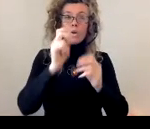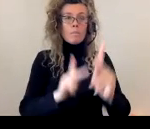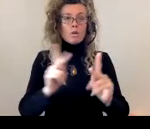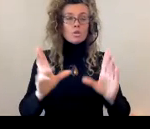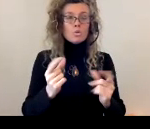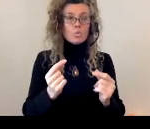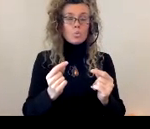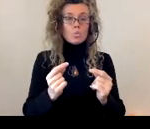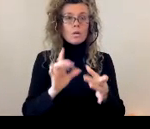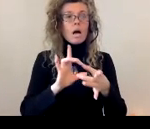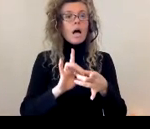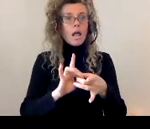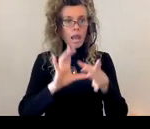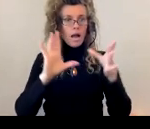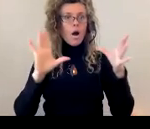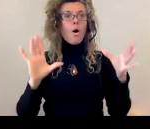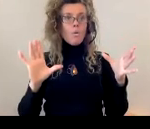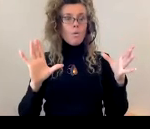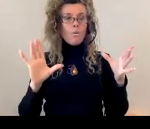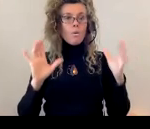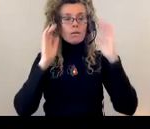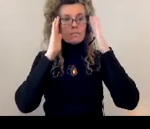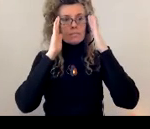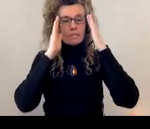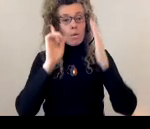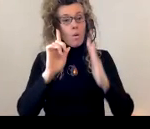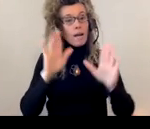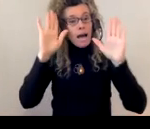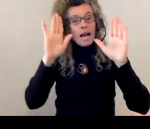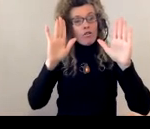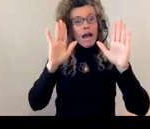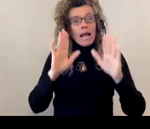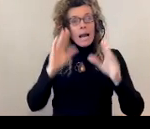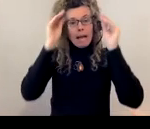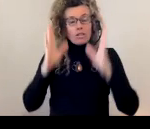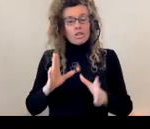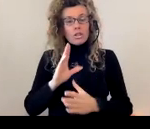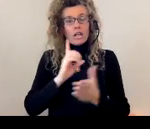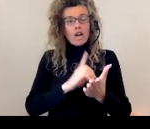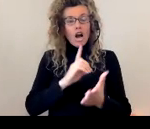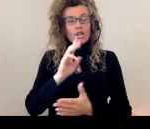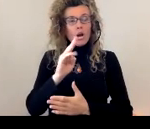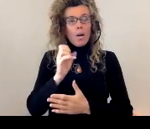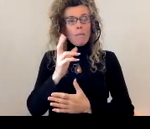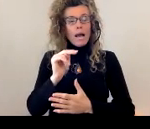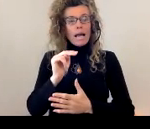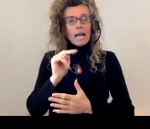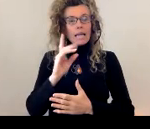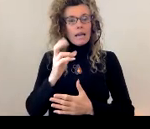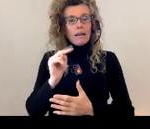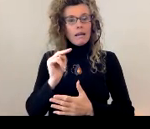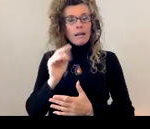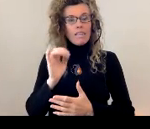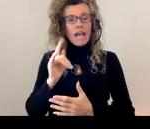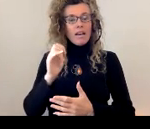have to let go. Now, one of my great mentors, Dr. Nathaniel Brandon, talks about self-acceptance, which is, in essence,